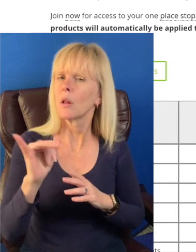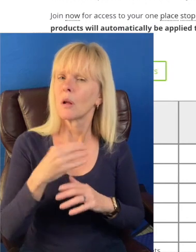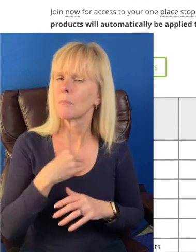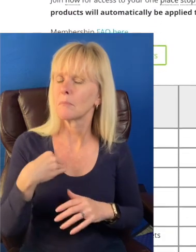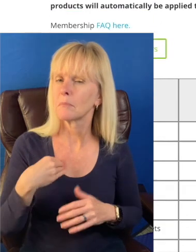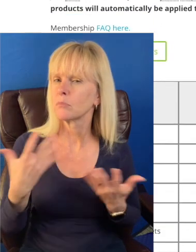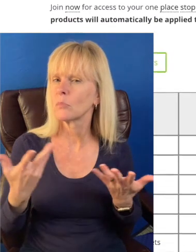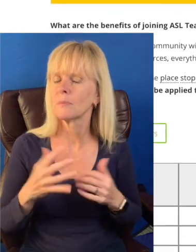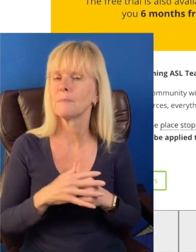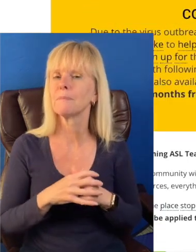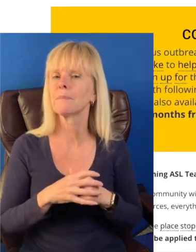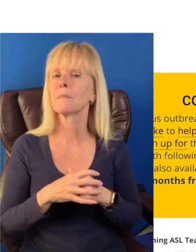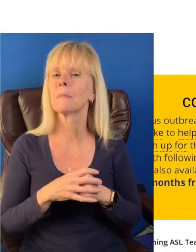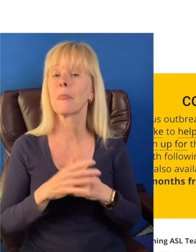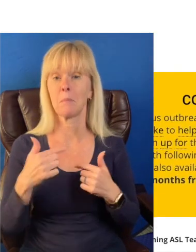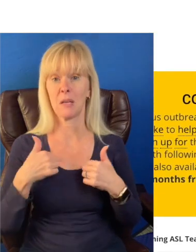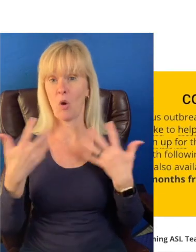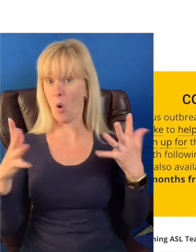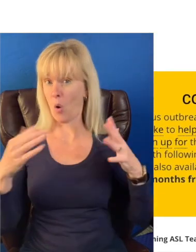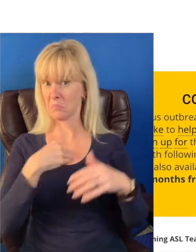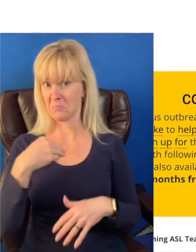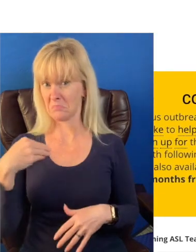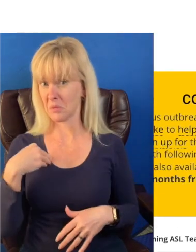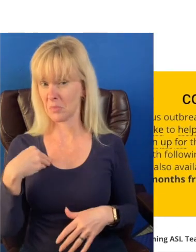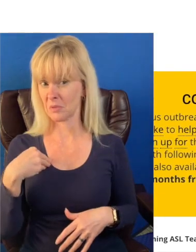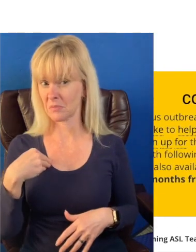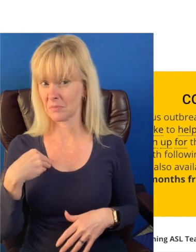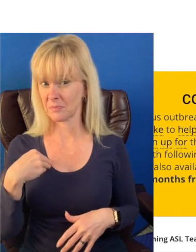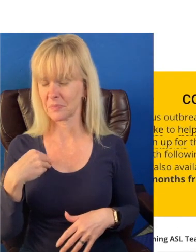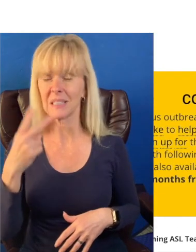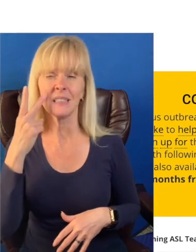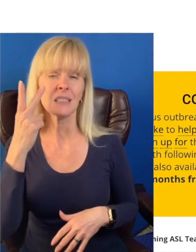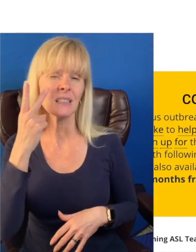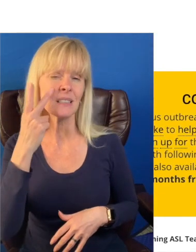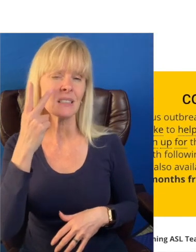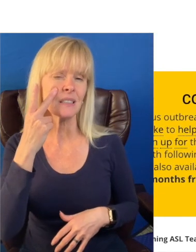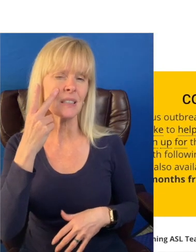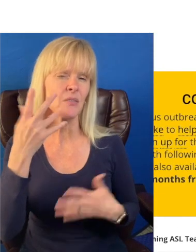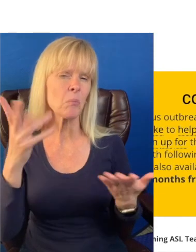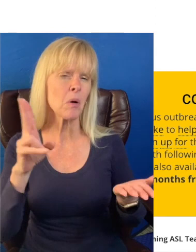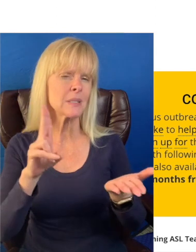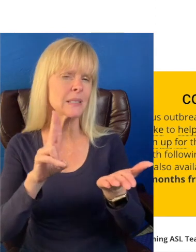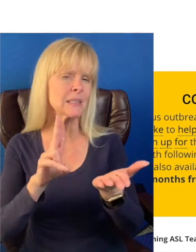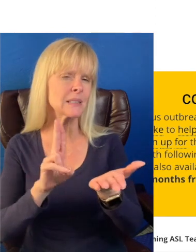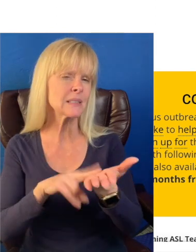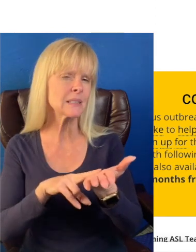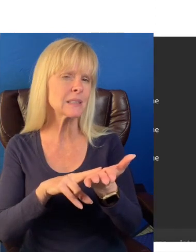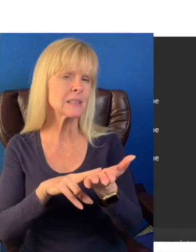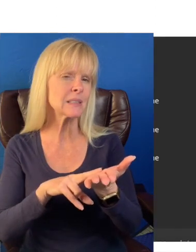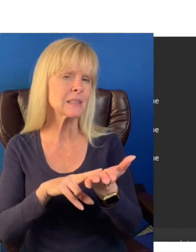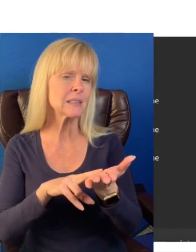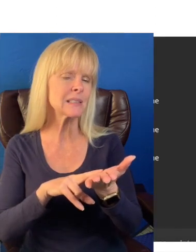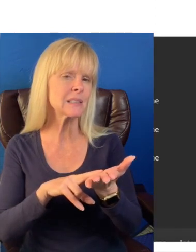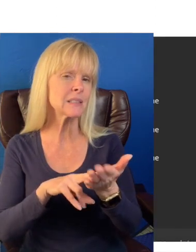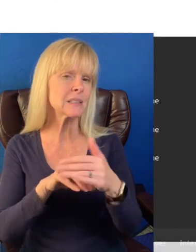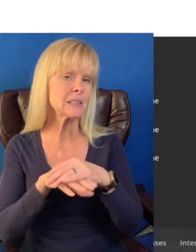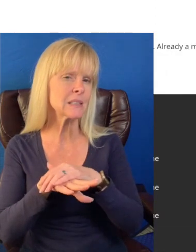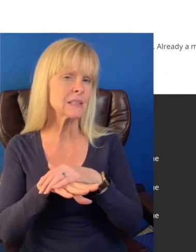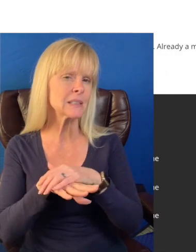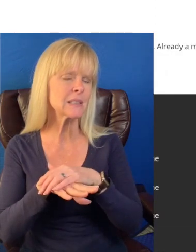look like to be a member? I'm already a member, so let's see if I'm actually signed